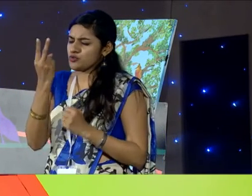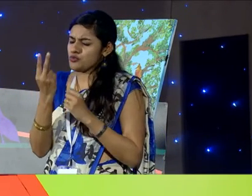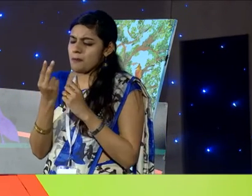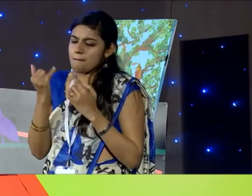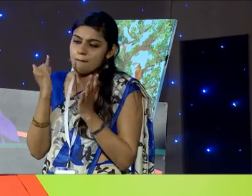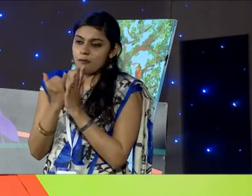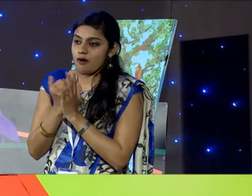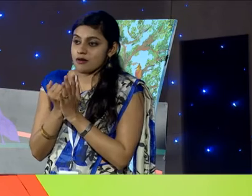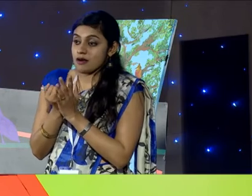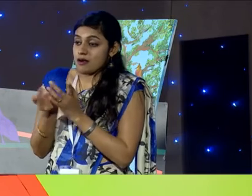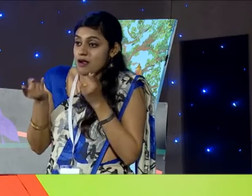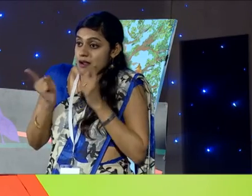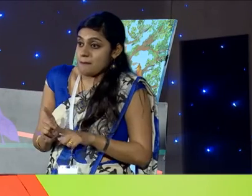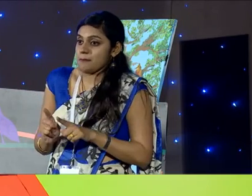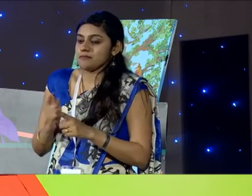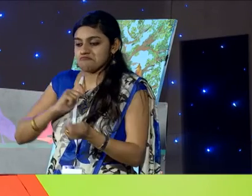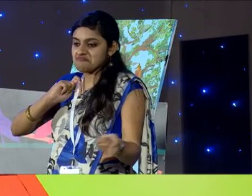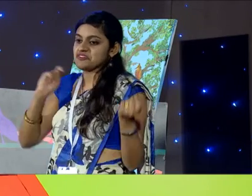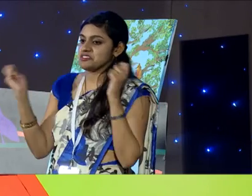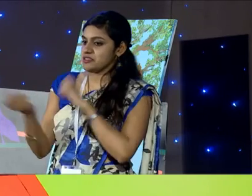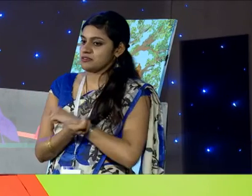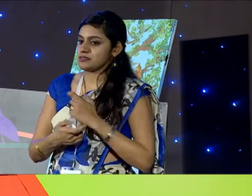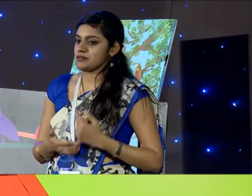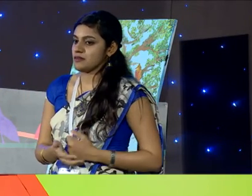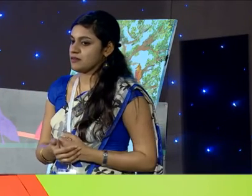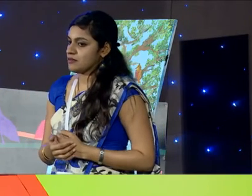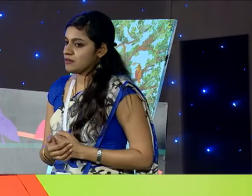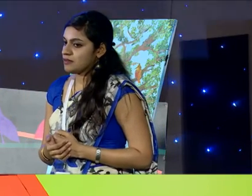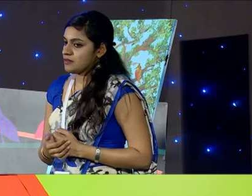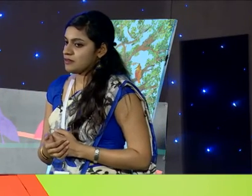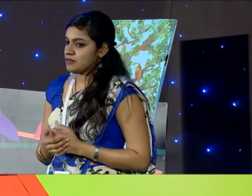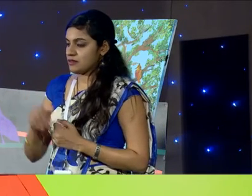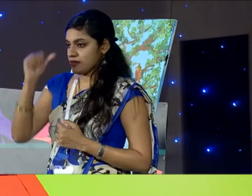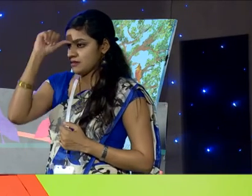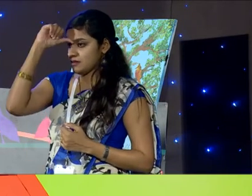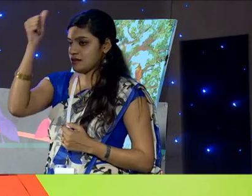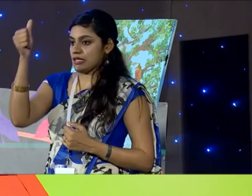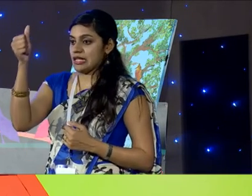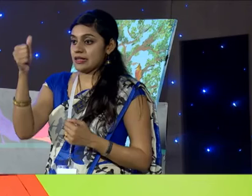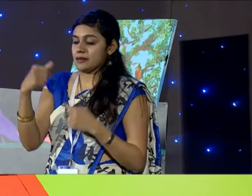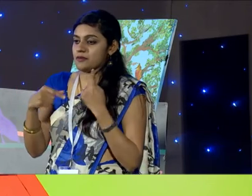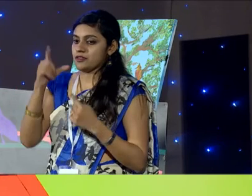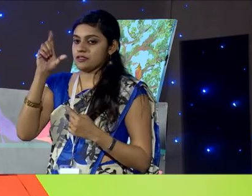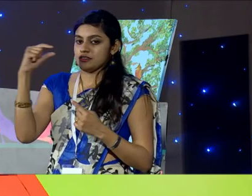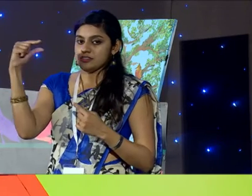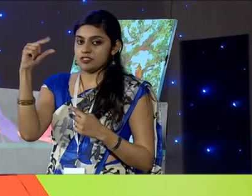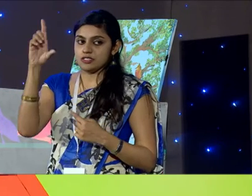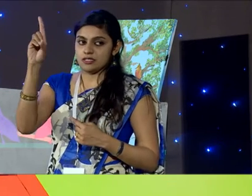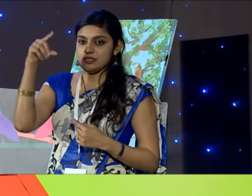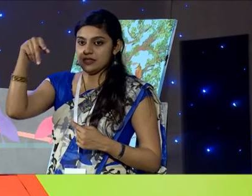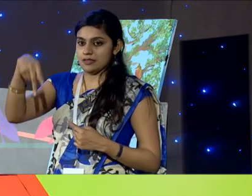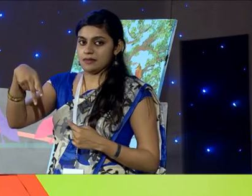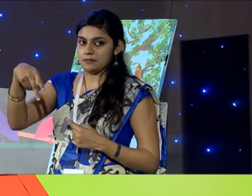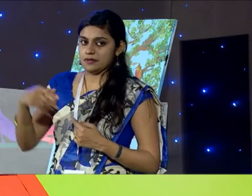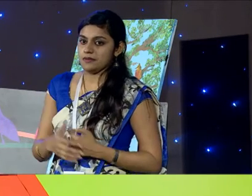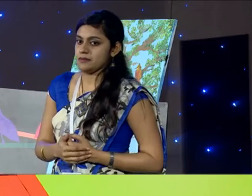has changed the fortunes of our country. If you look at India's GDP, for example, 500 years ago, India was like the